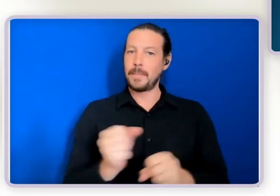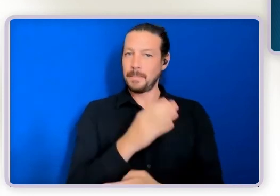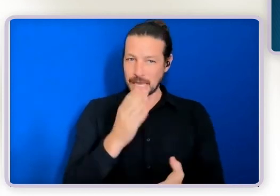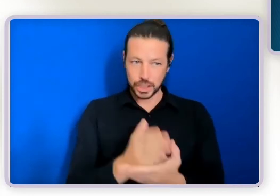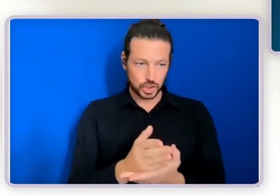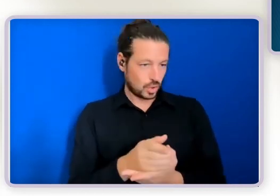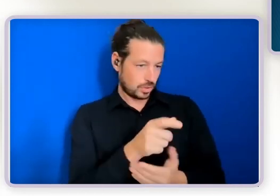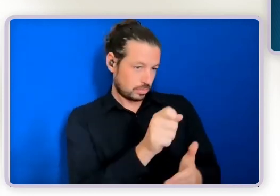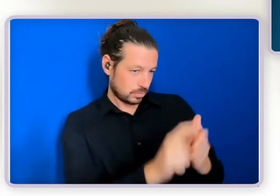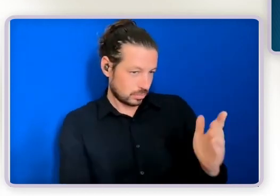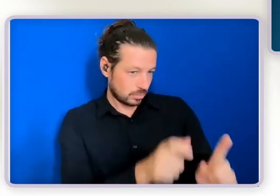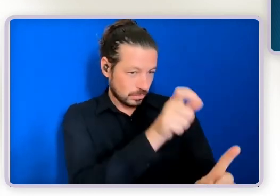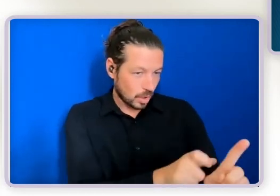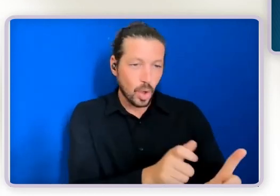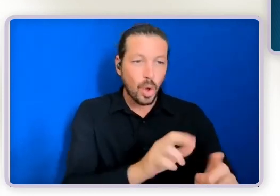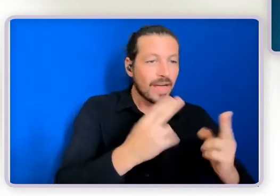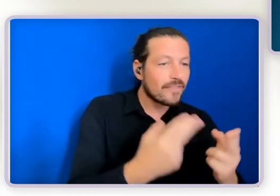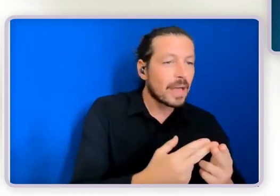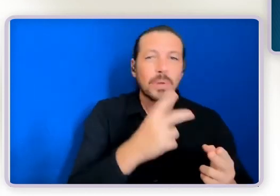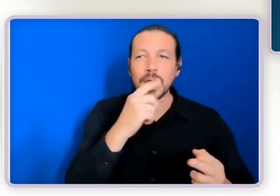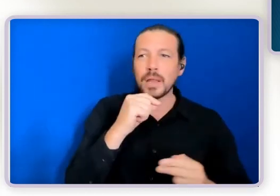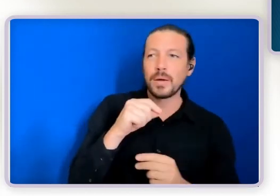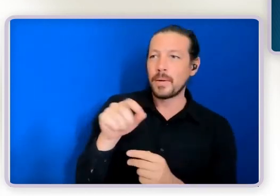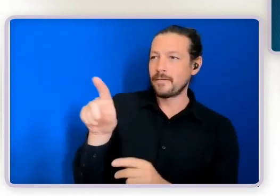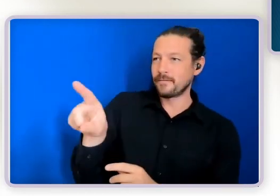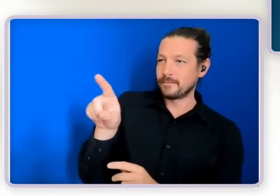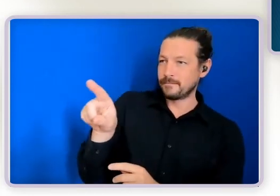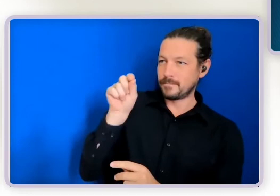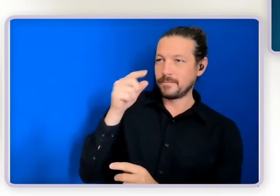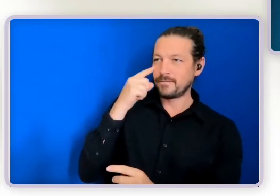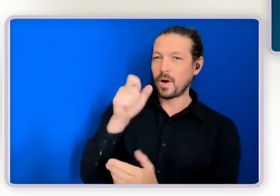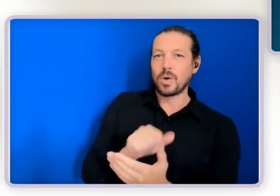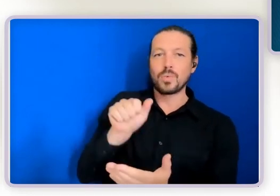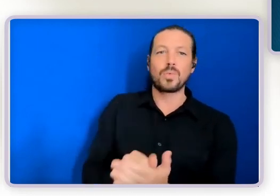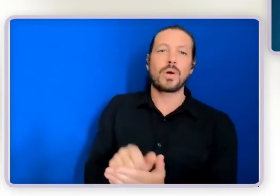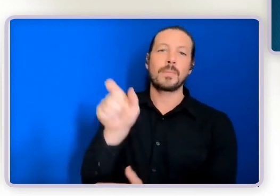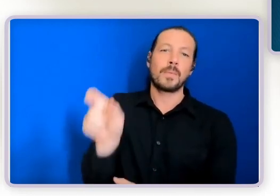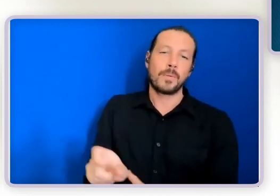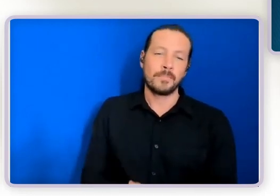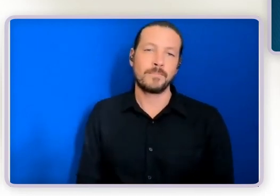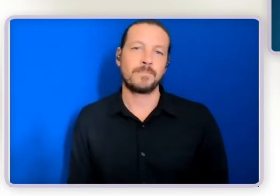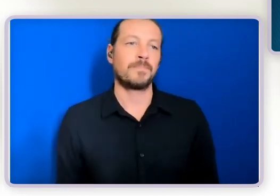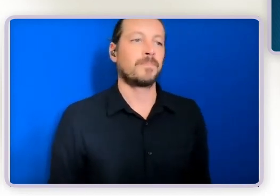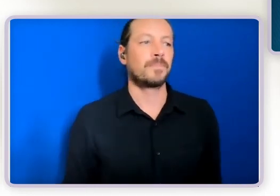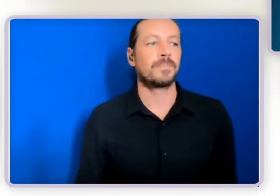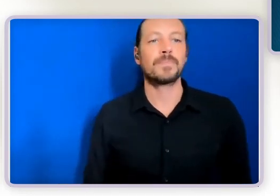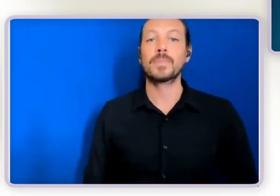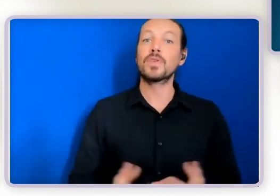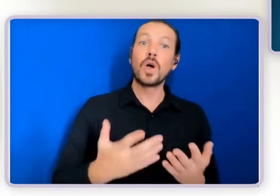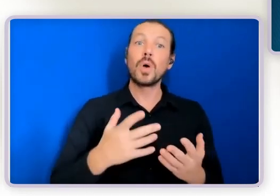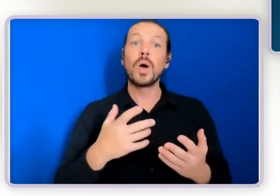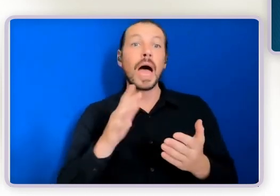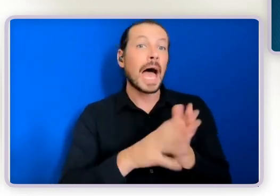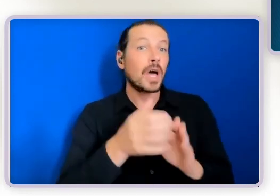with their behaviours of concern. How will you know if it's working? You look at the outcomes. And one of